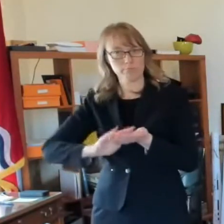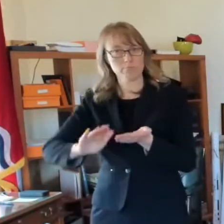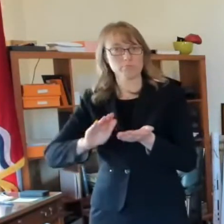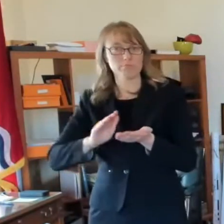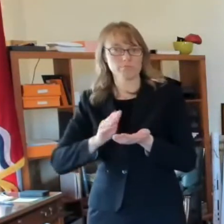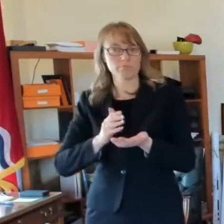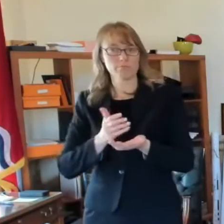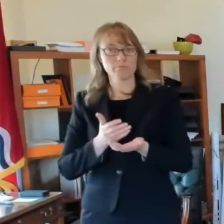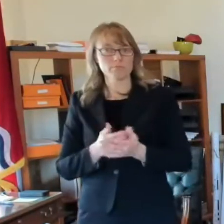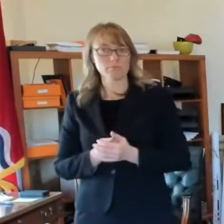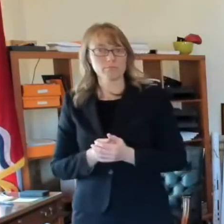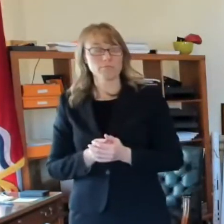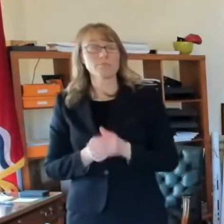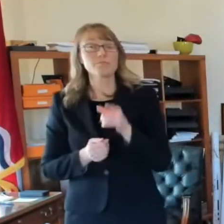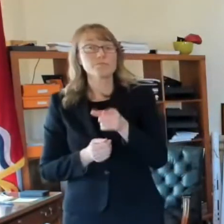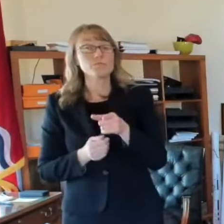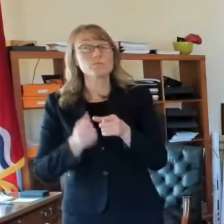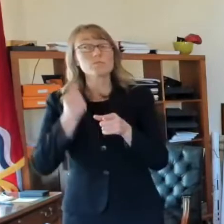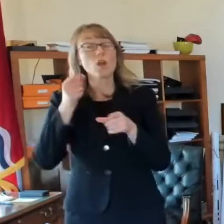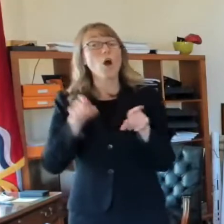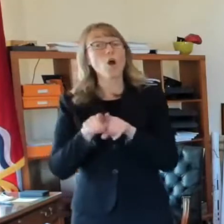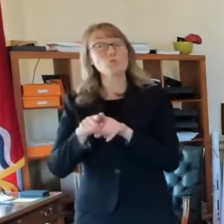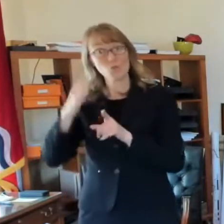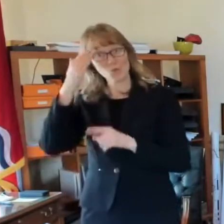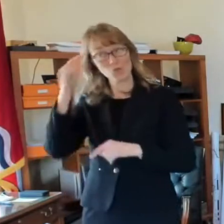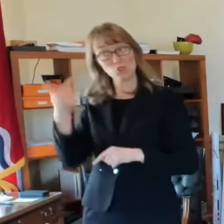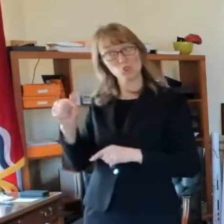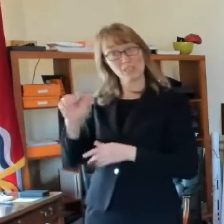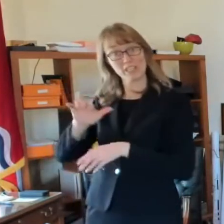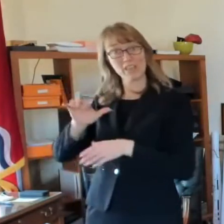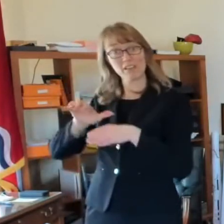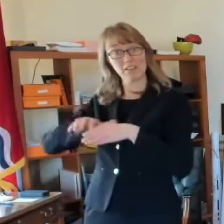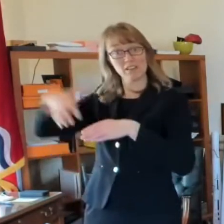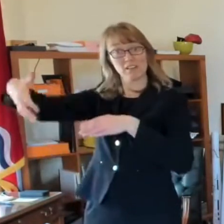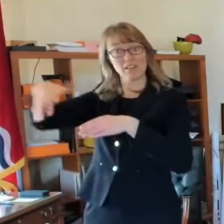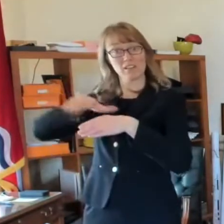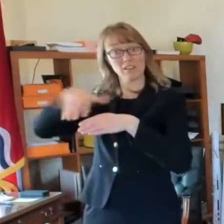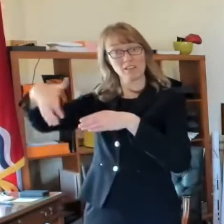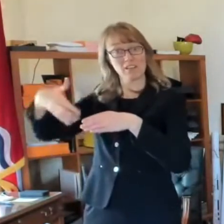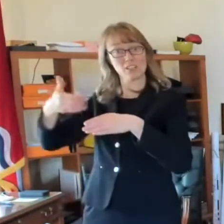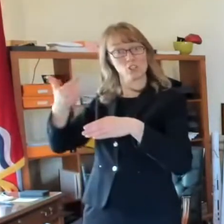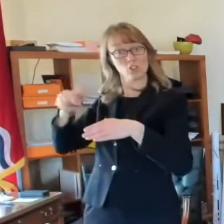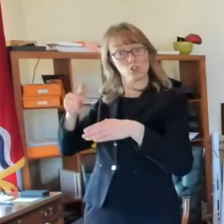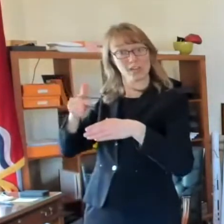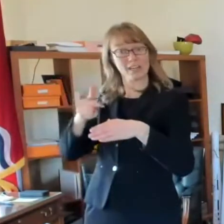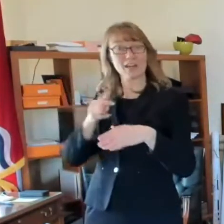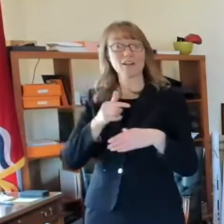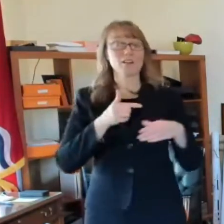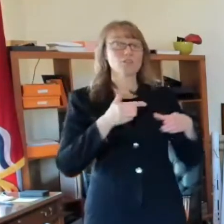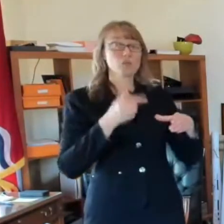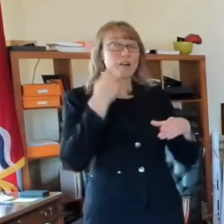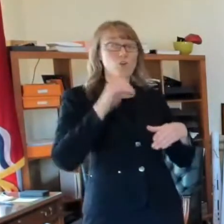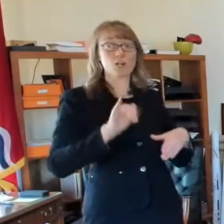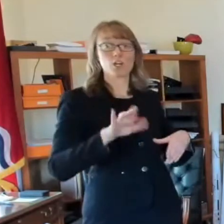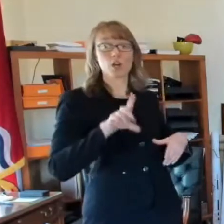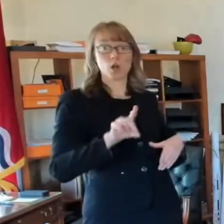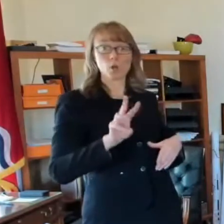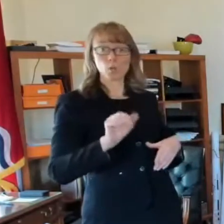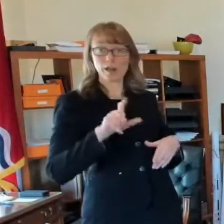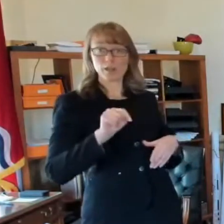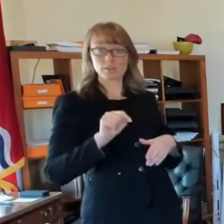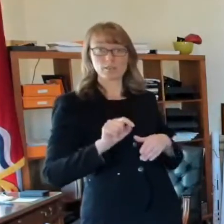so that it's easier for the sweeper to pick them up. And you know, it's always an issue at this time